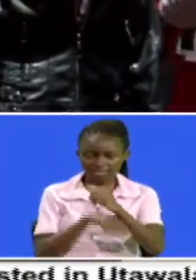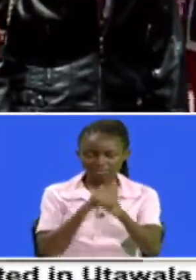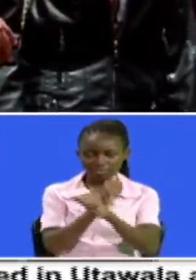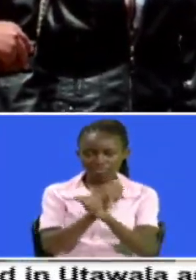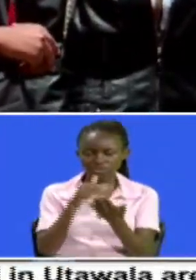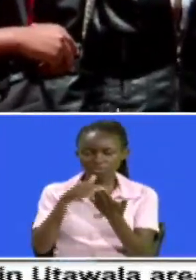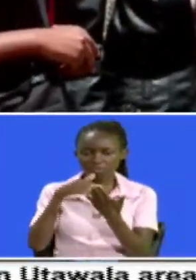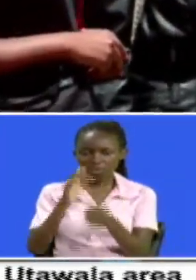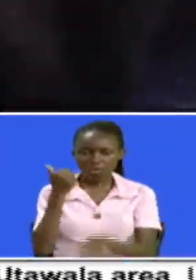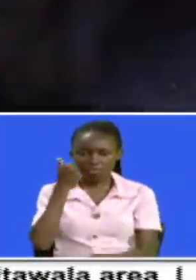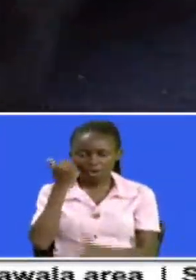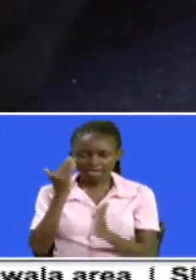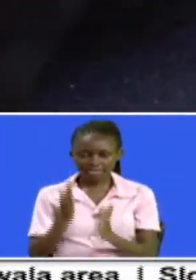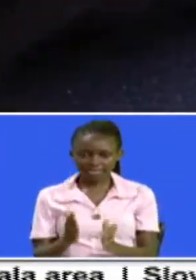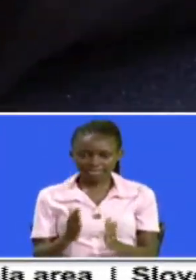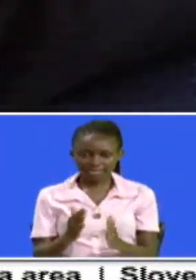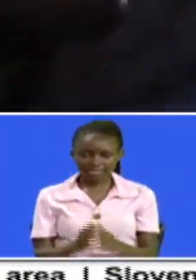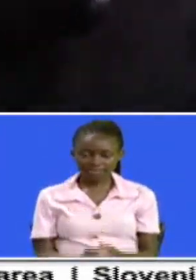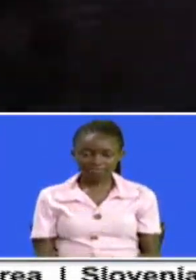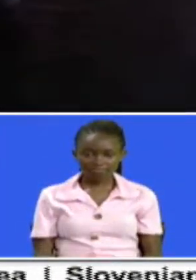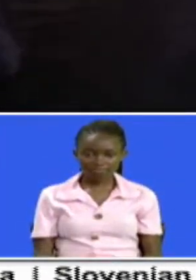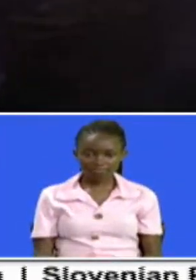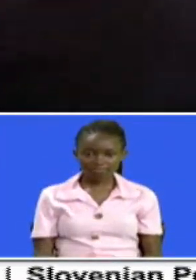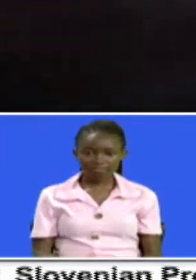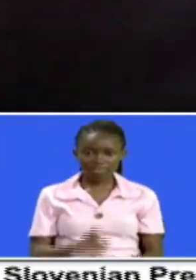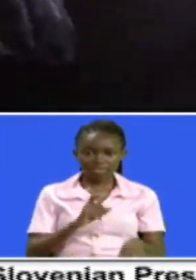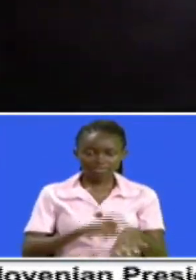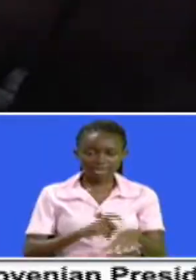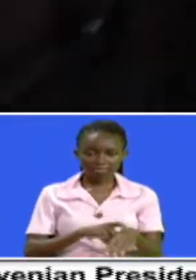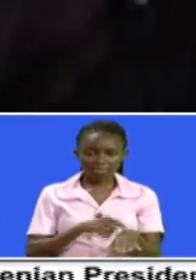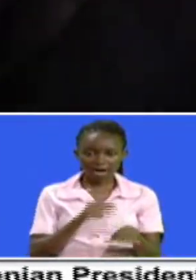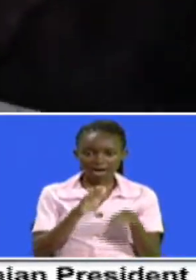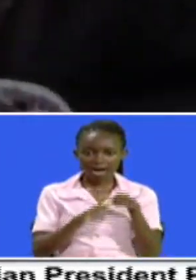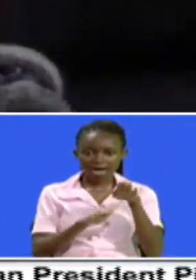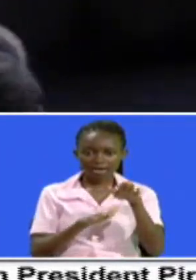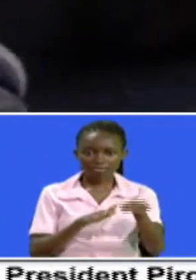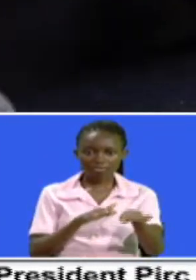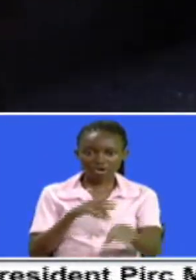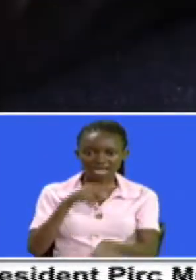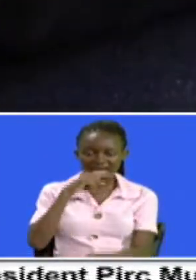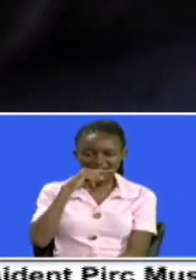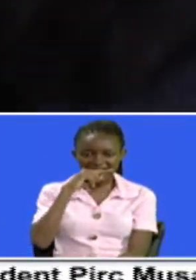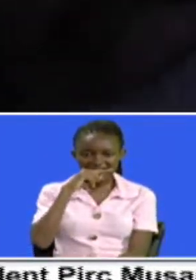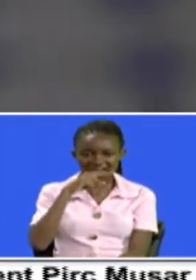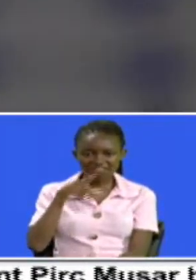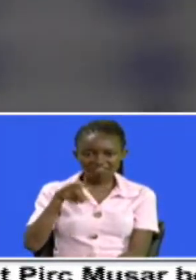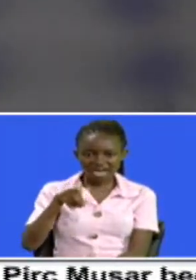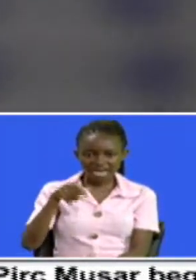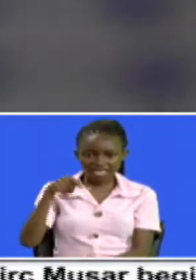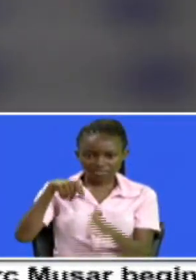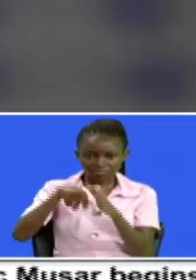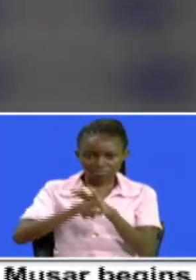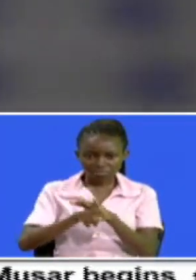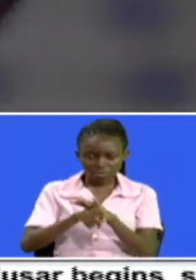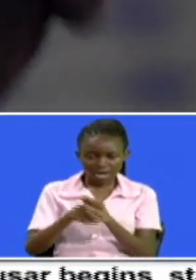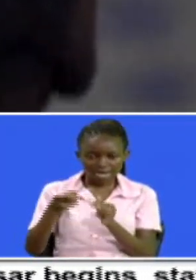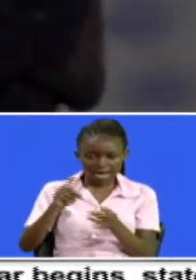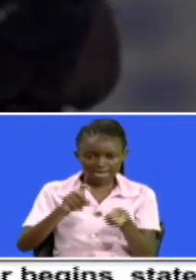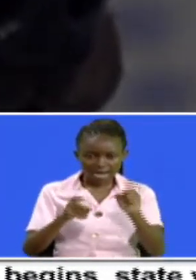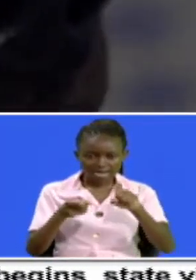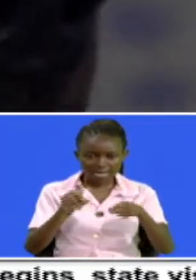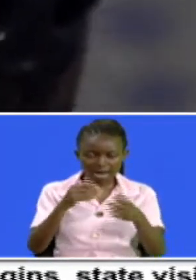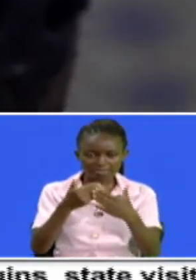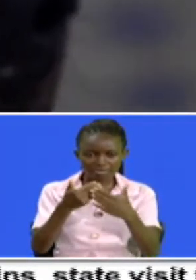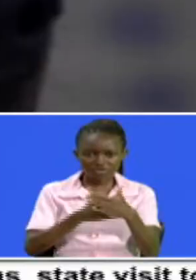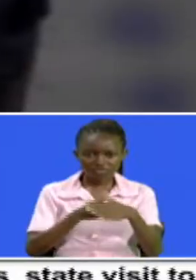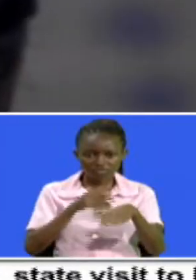patients with fewer doses. When an animal is bitten, the virus gets into the wound and multiplies before going to